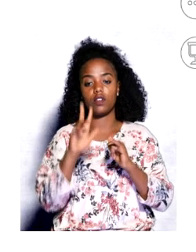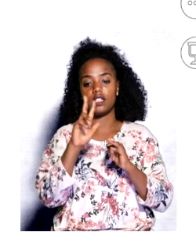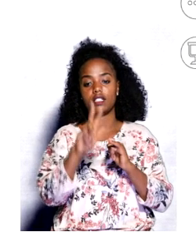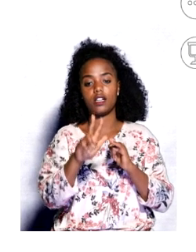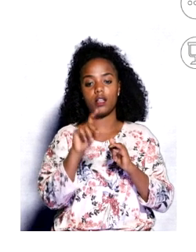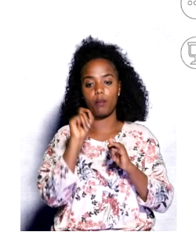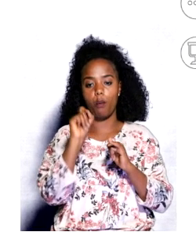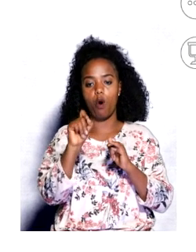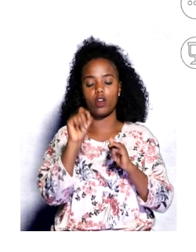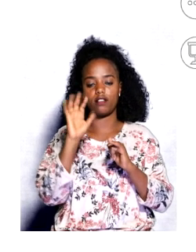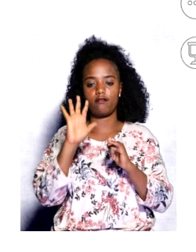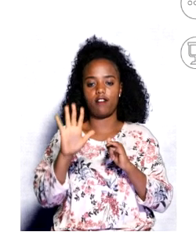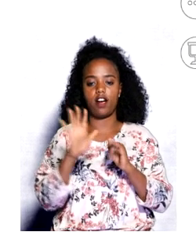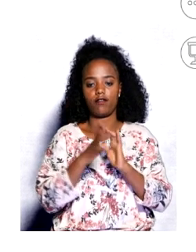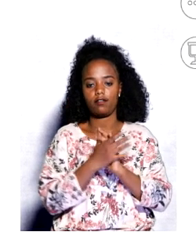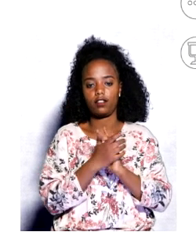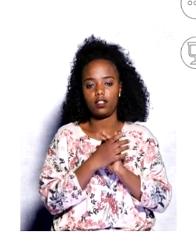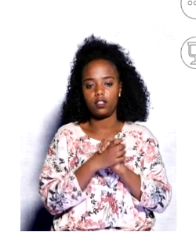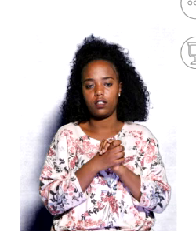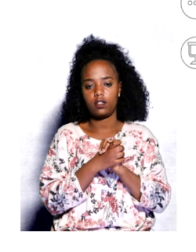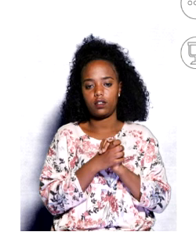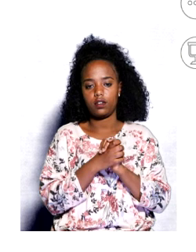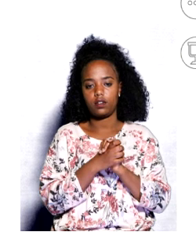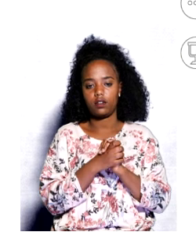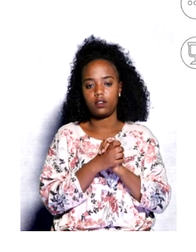13.5. 54 over 4, this is